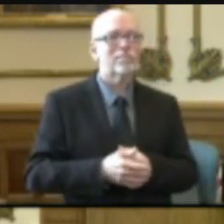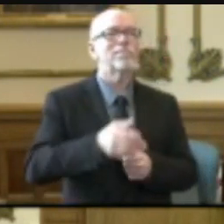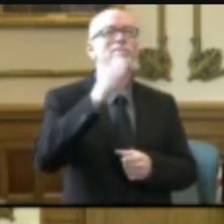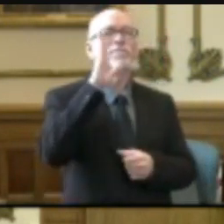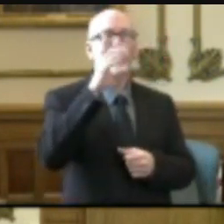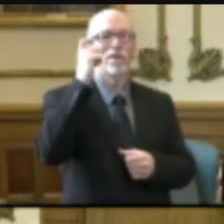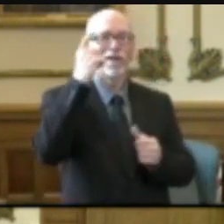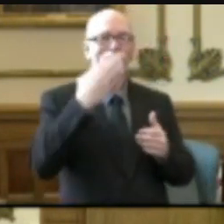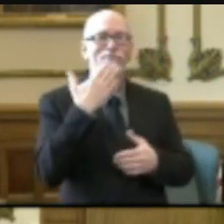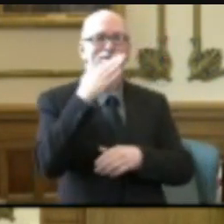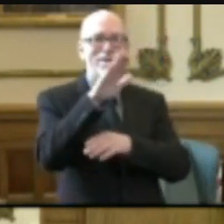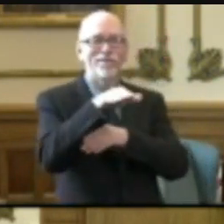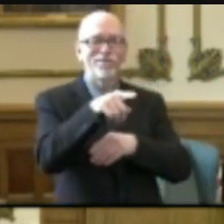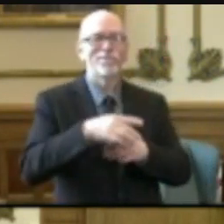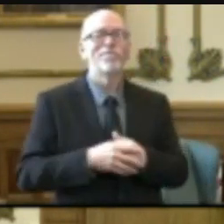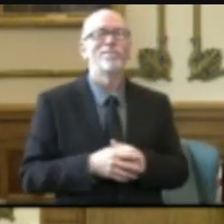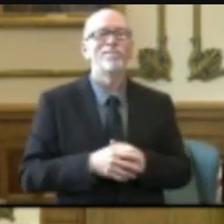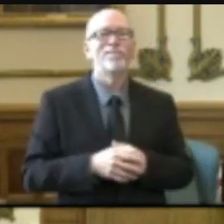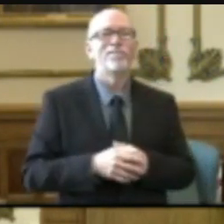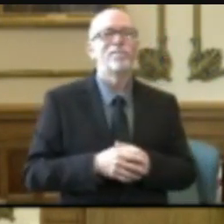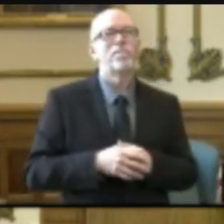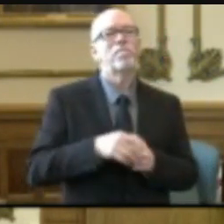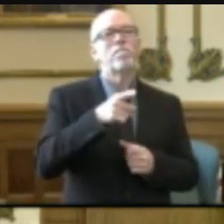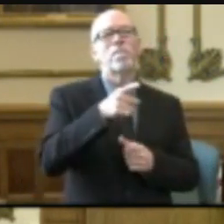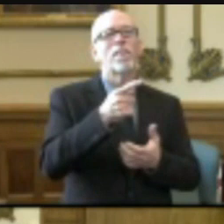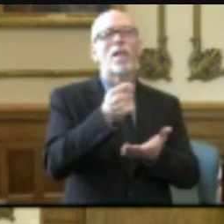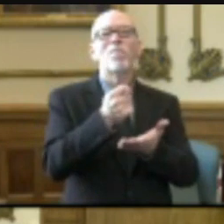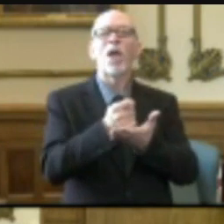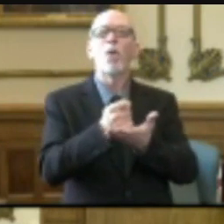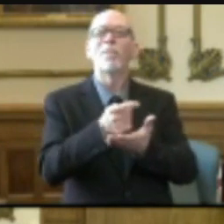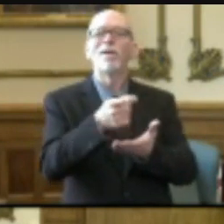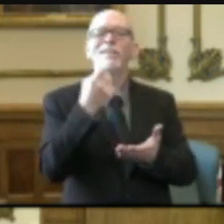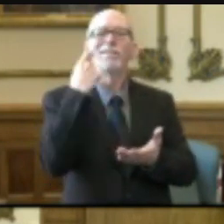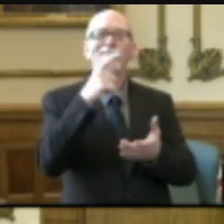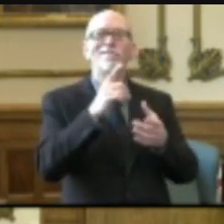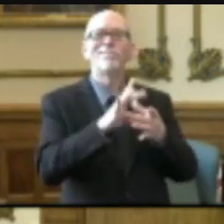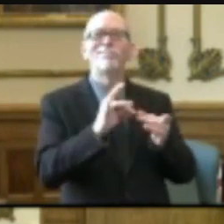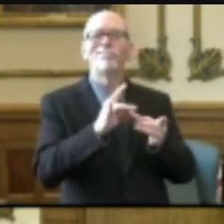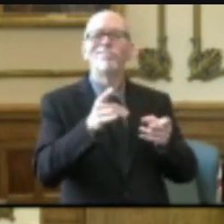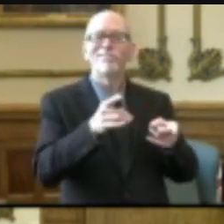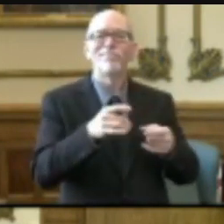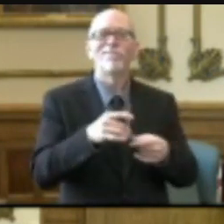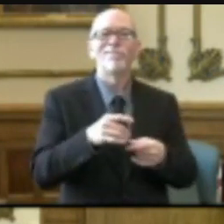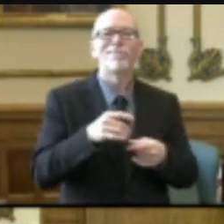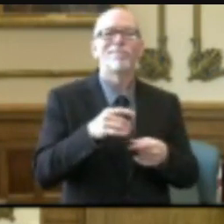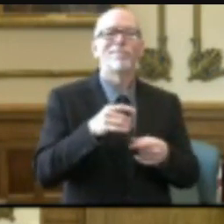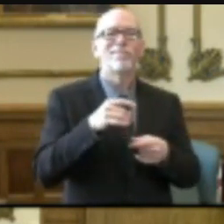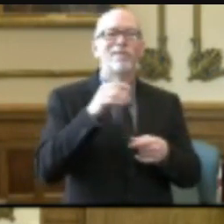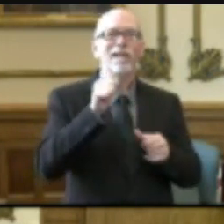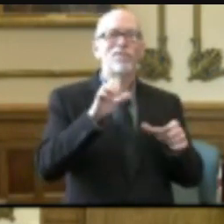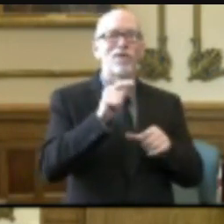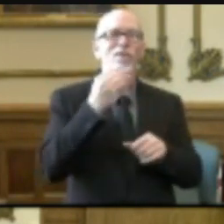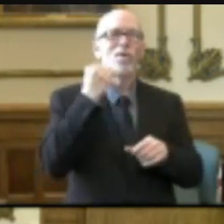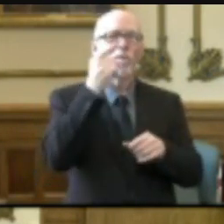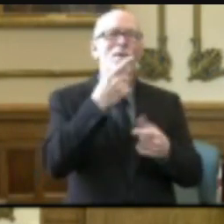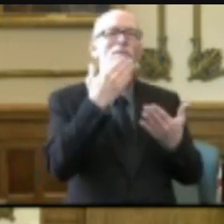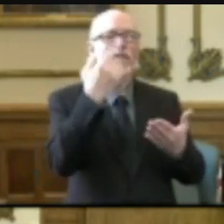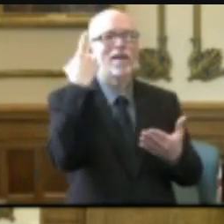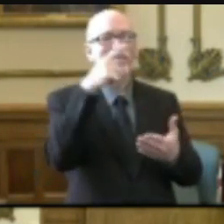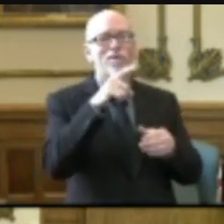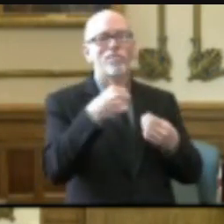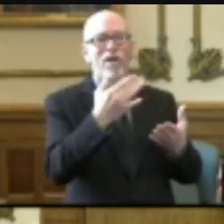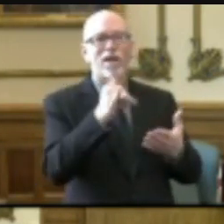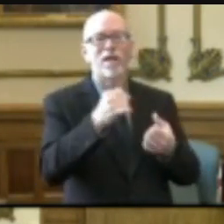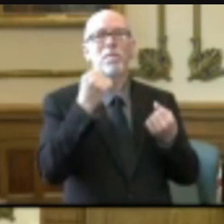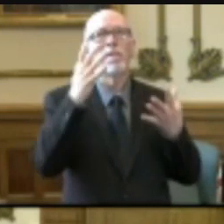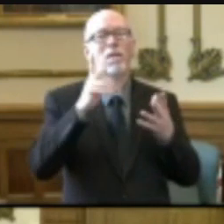Hello, Governor. Good afternoon. The therapy that we just got was amazing. We enjoyed that here at the House. So thank you for doing that. I know a lot of people